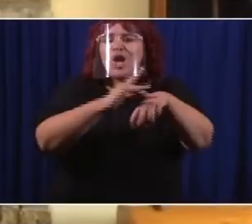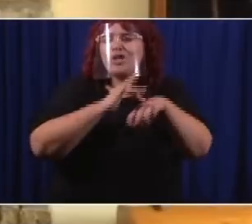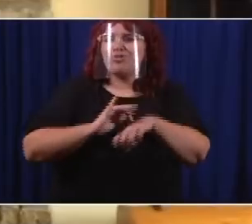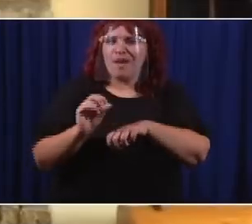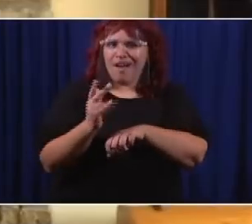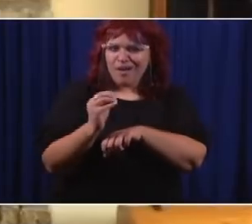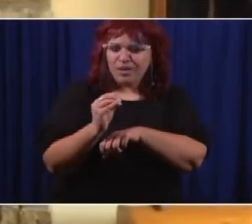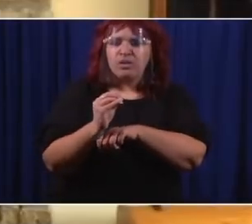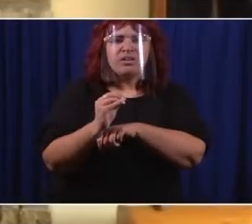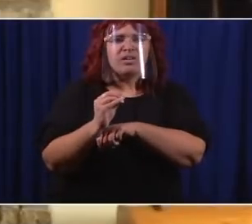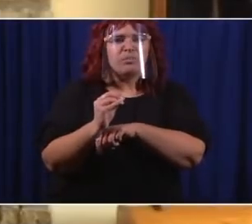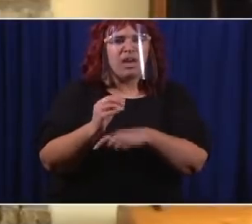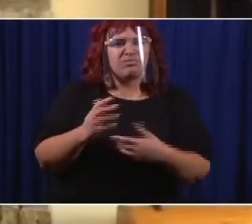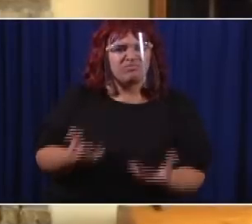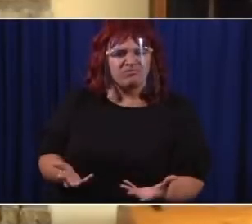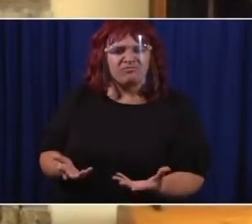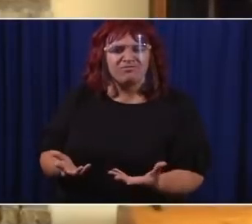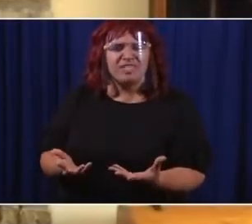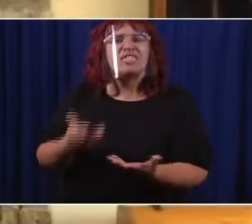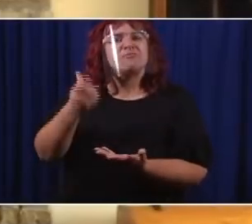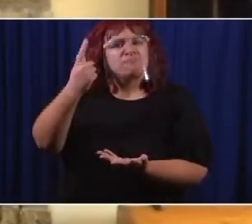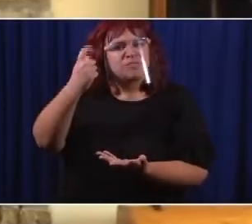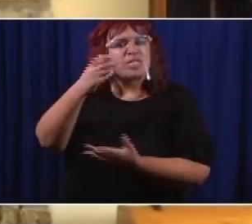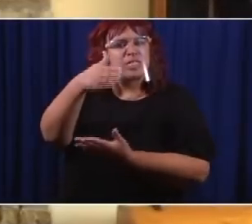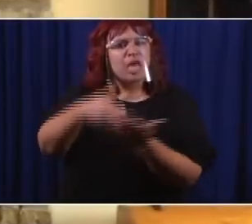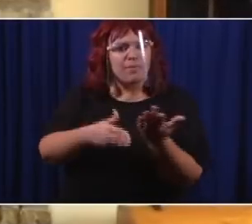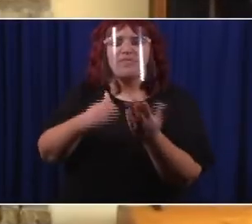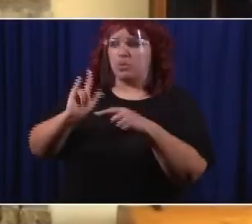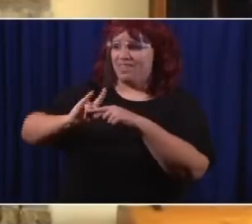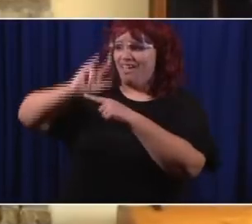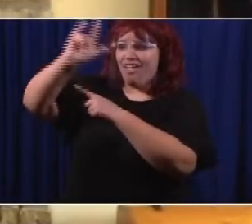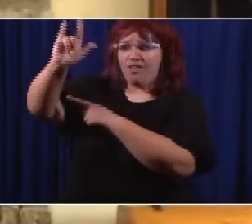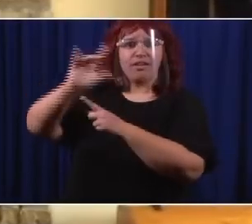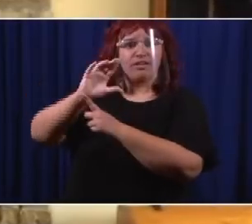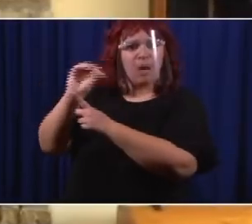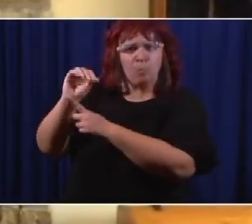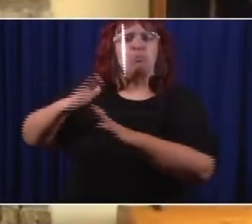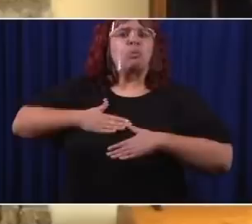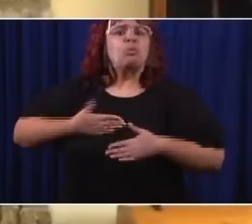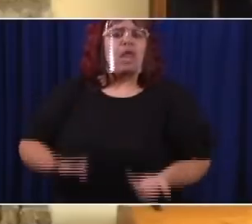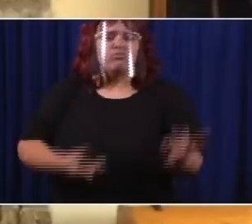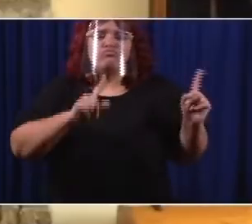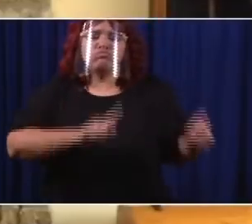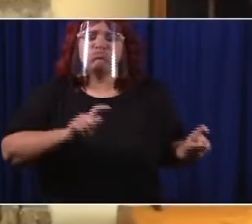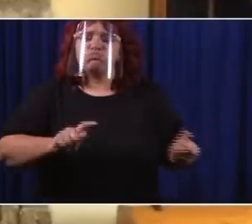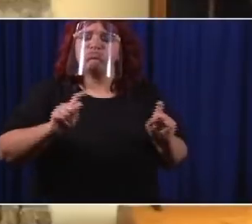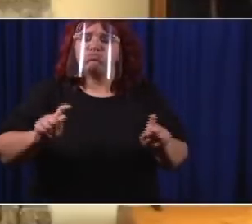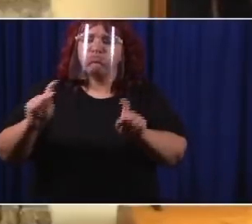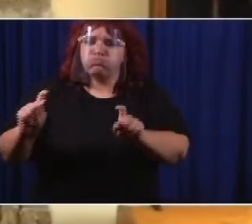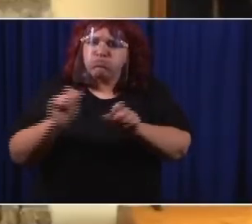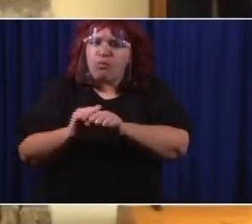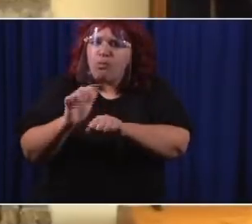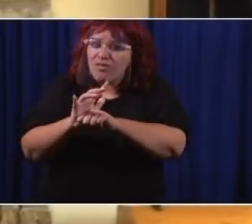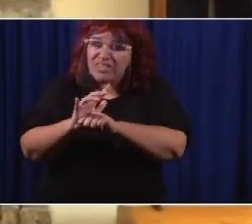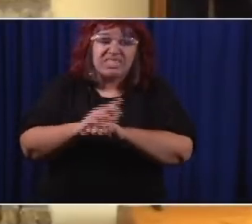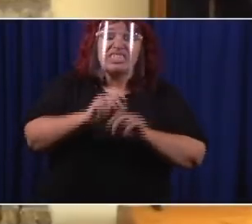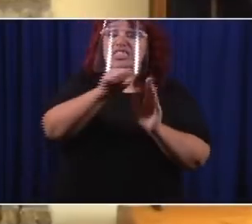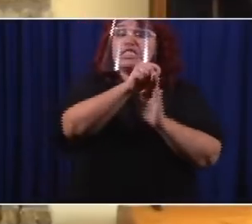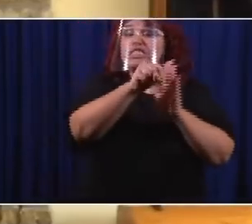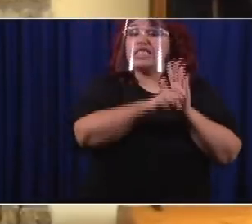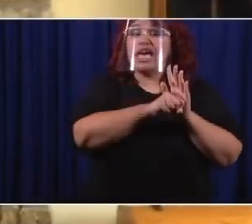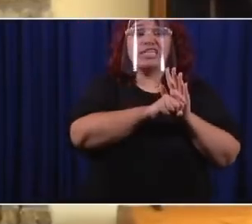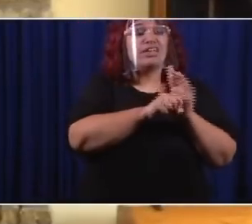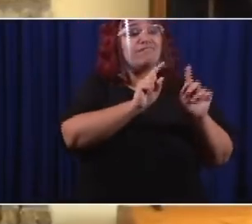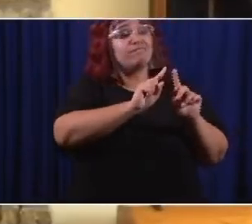There's the airlines, some of the airlines are providing testing. Different states have different testing guidelines. You just referred to it